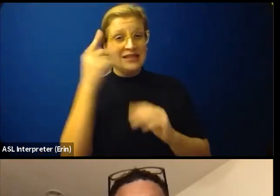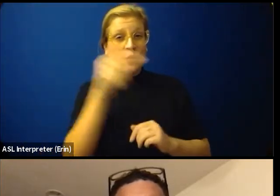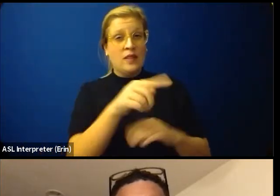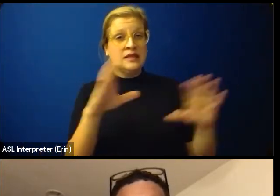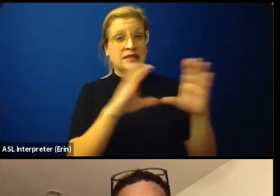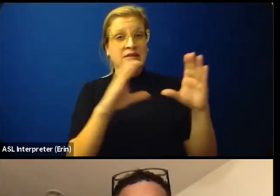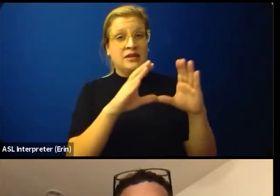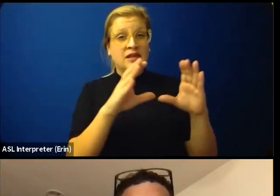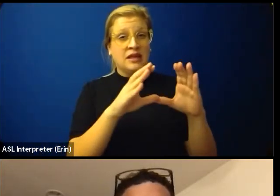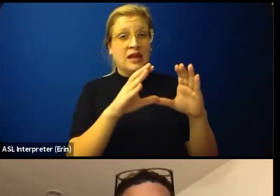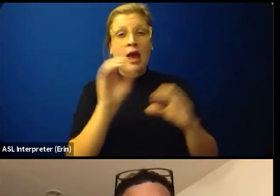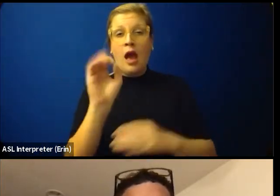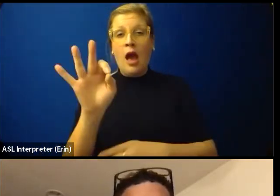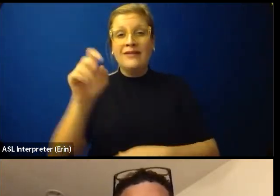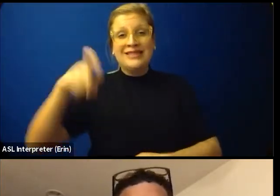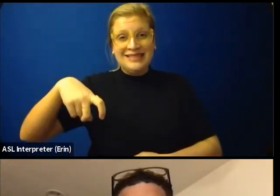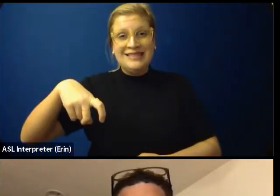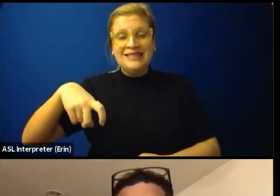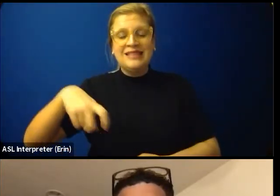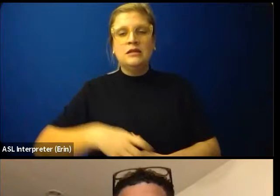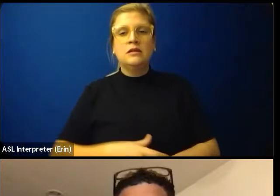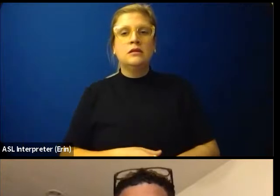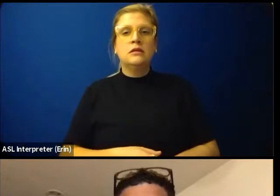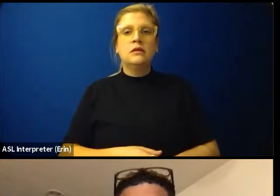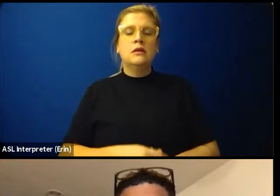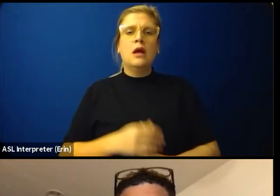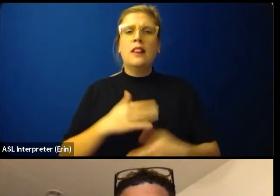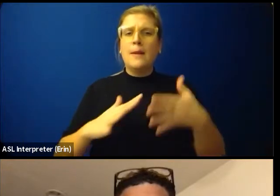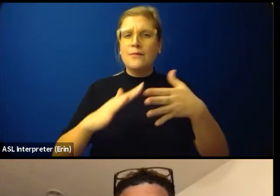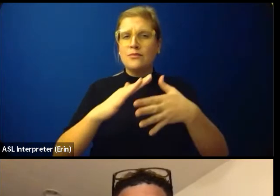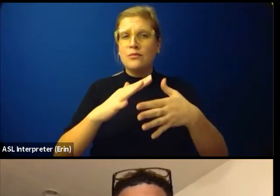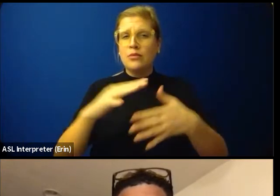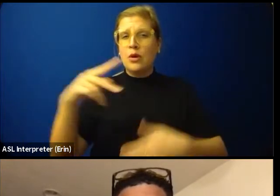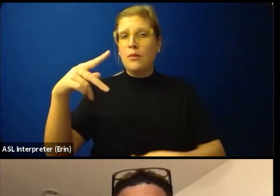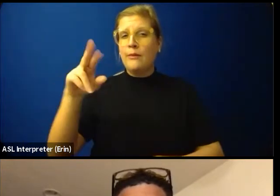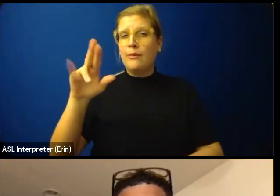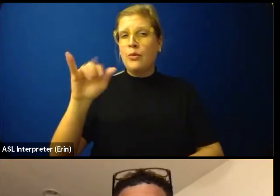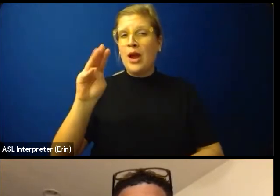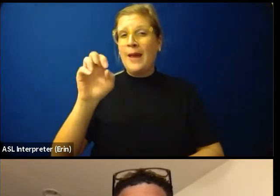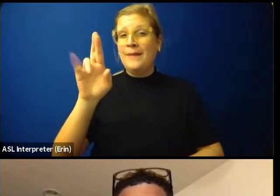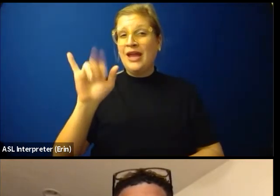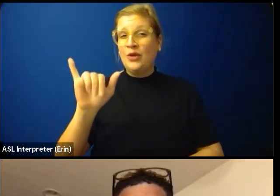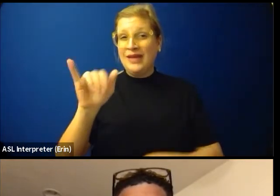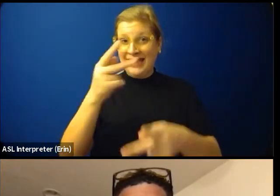of need in the primary care area?